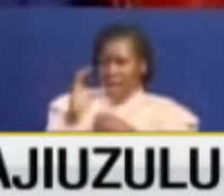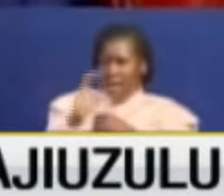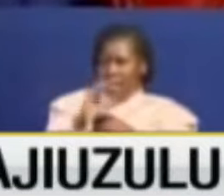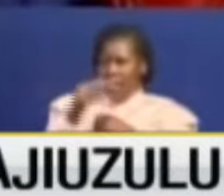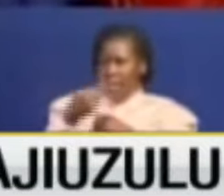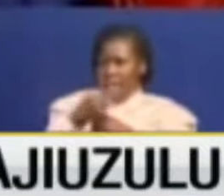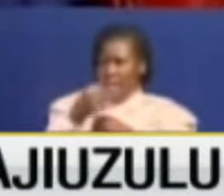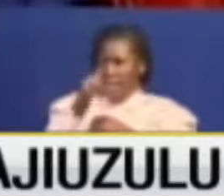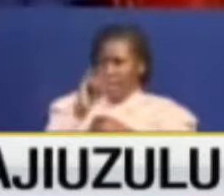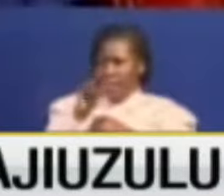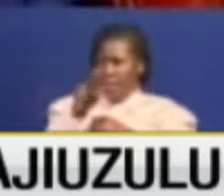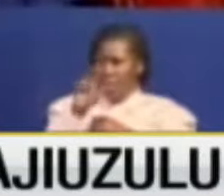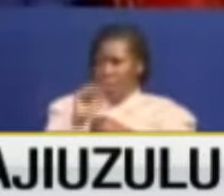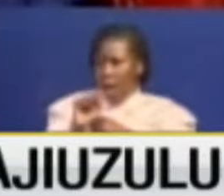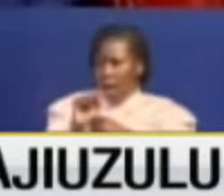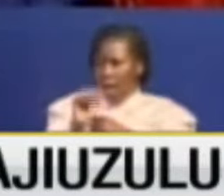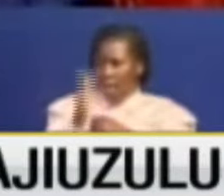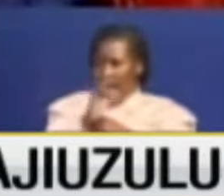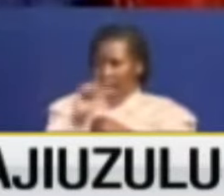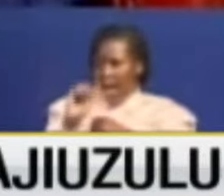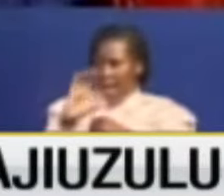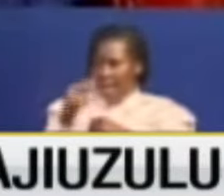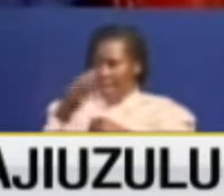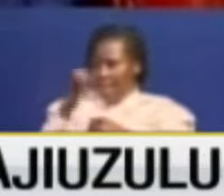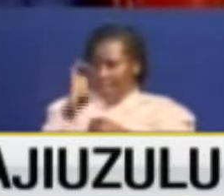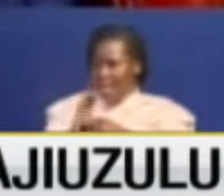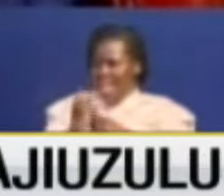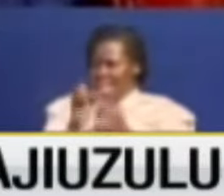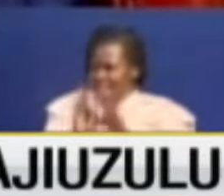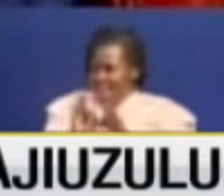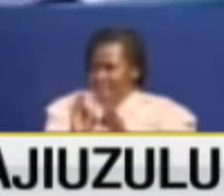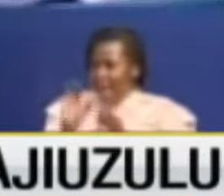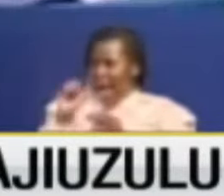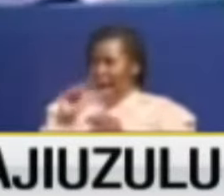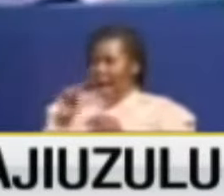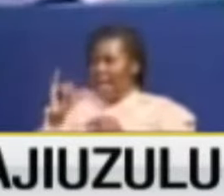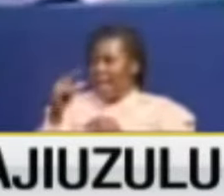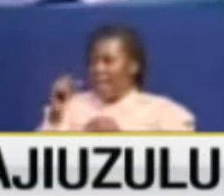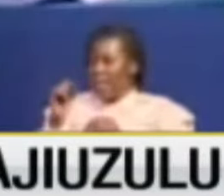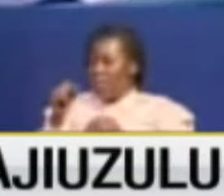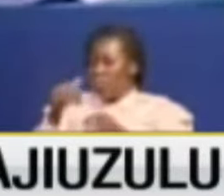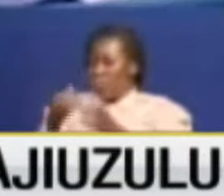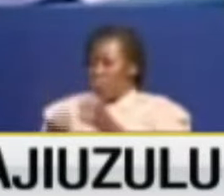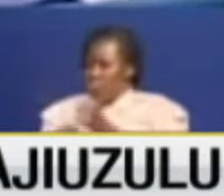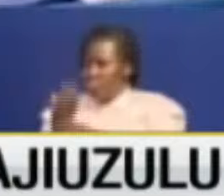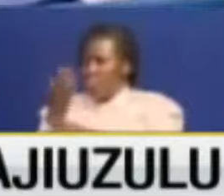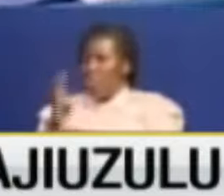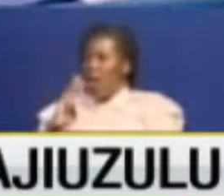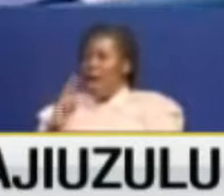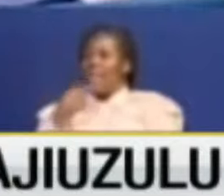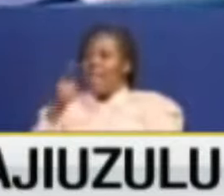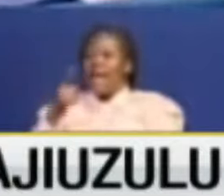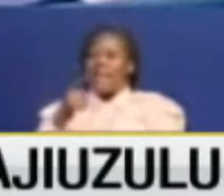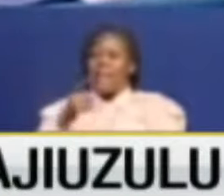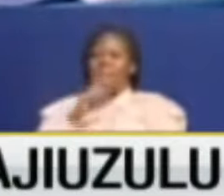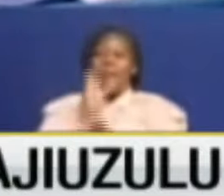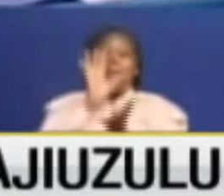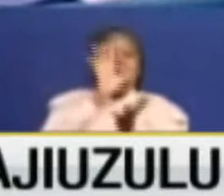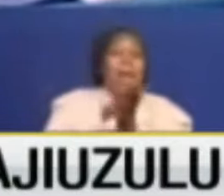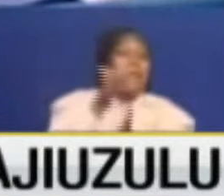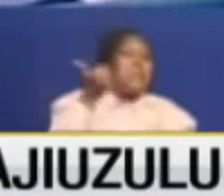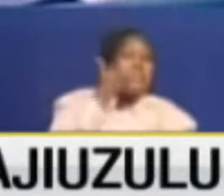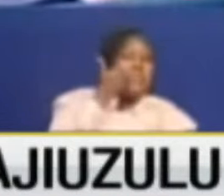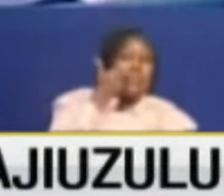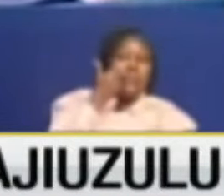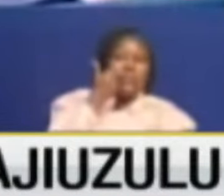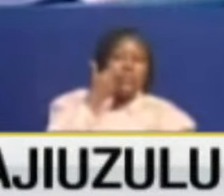voice continues to address us as follows. If the alligator were to come from the water and tell us Mr. Crocodile is sick,